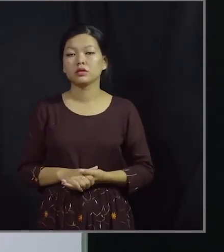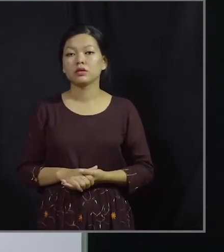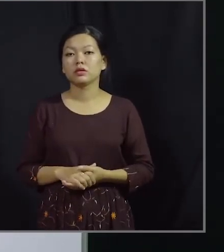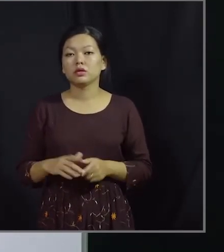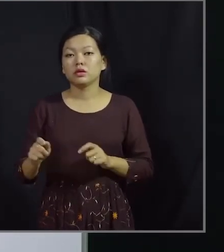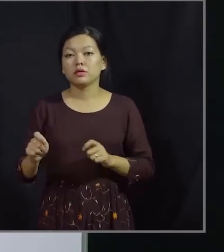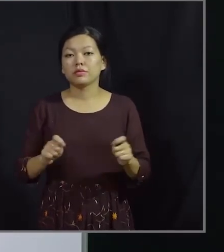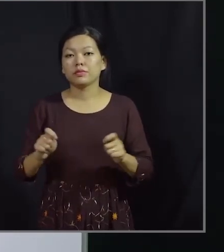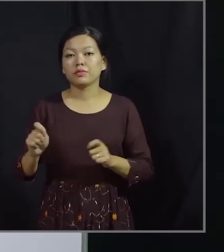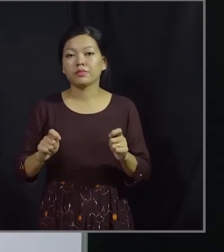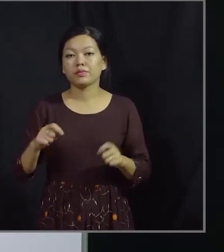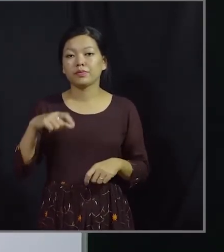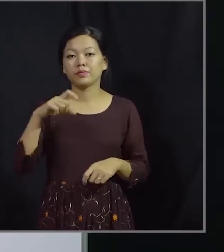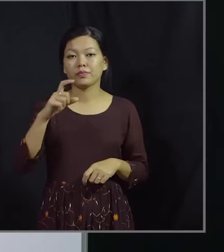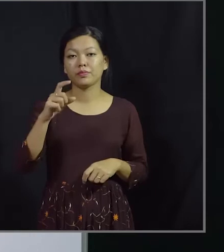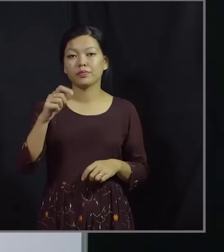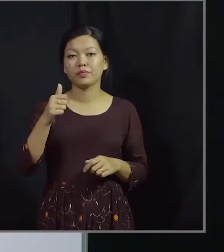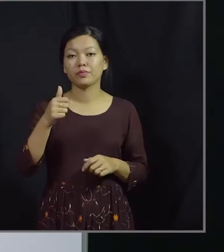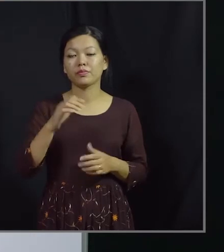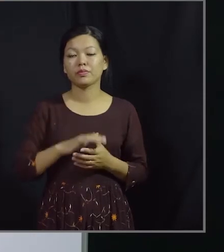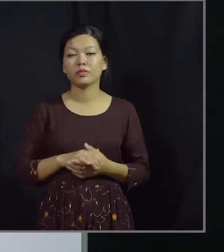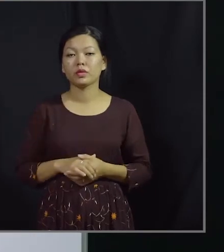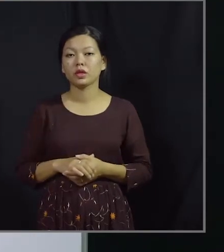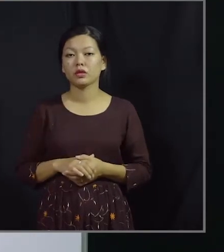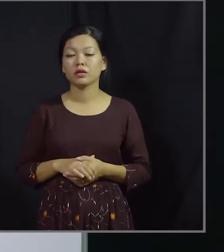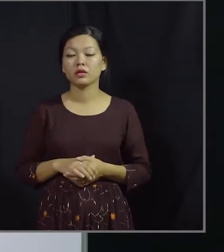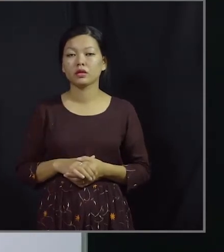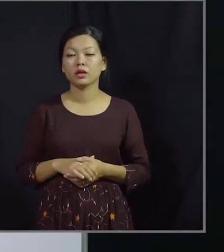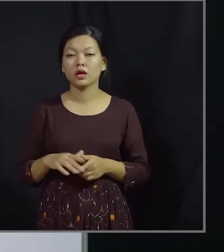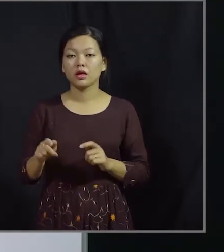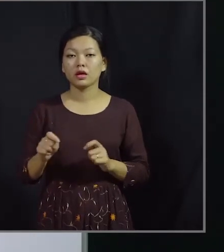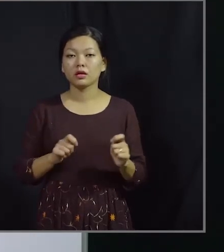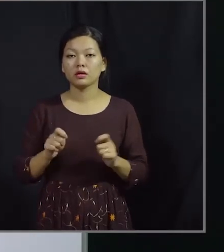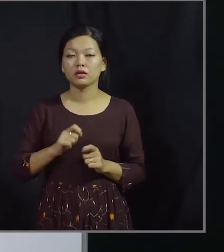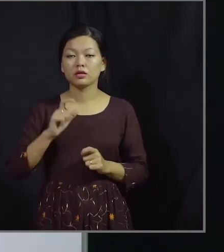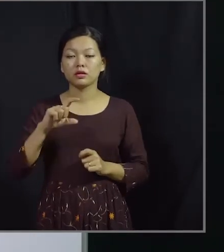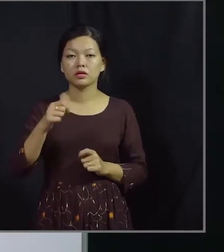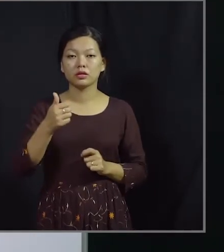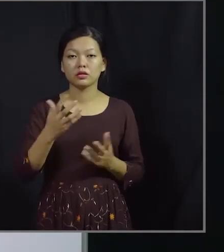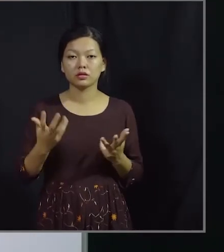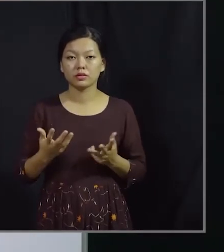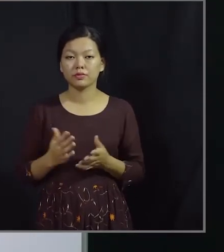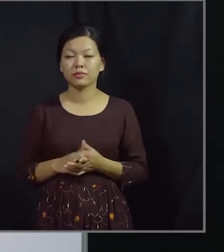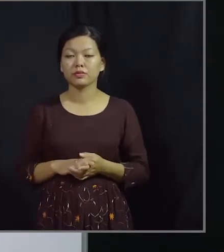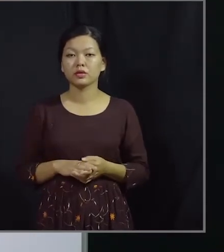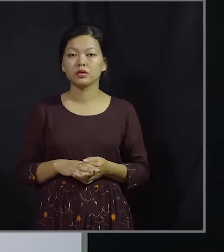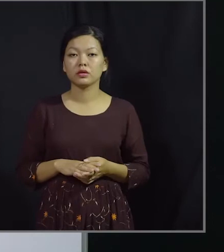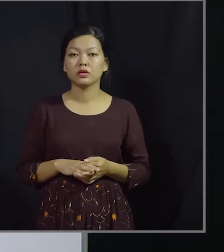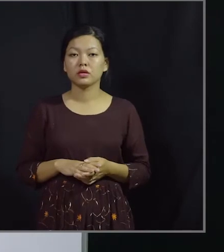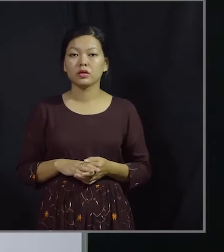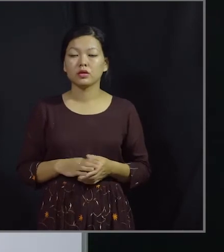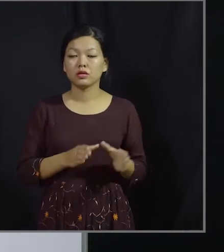Adjustment of capital. Last one is we have adjustment of capital. Under this adjustment of capital, the existing